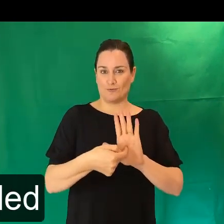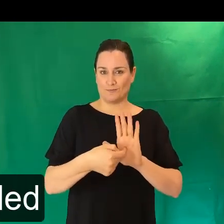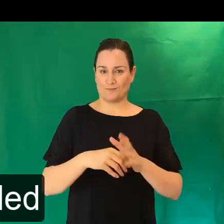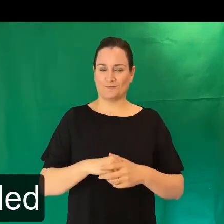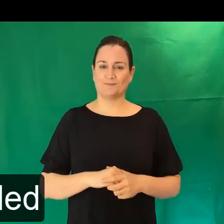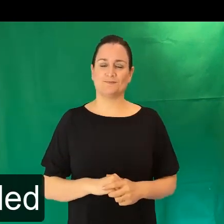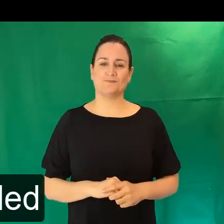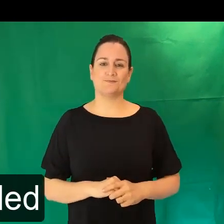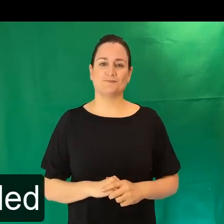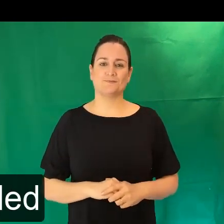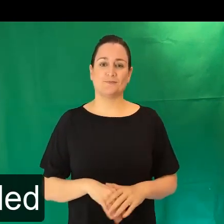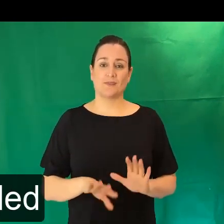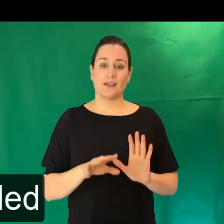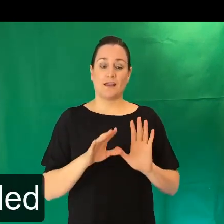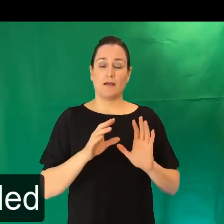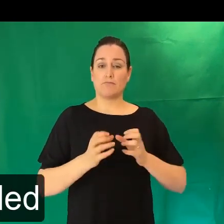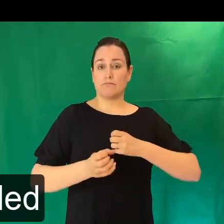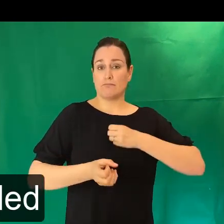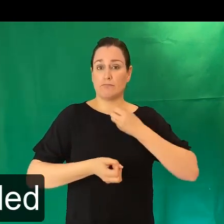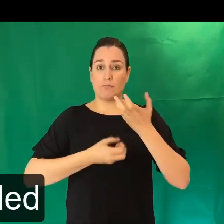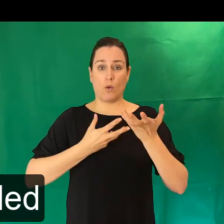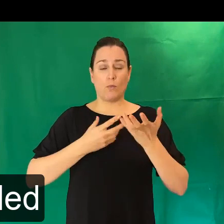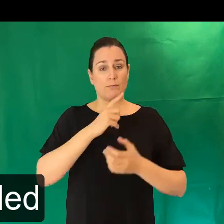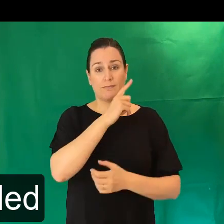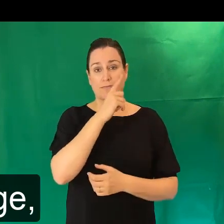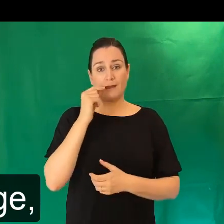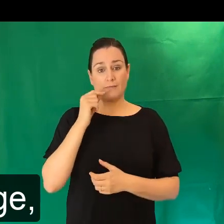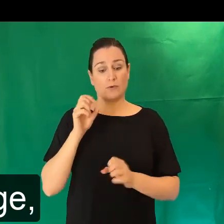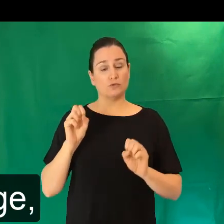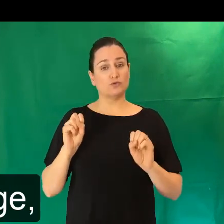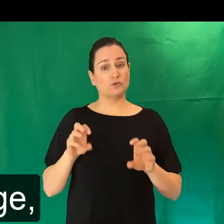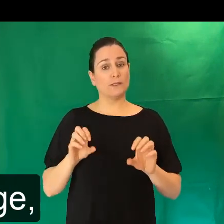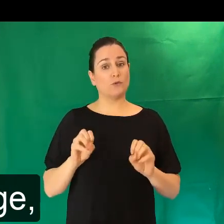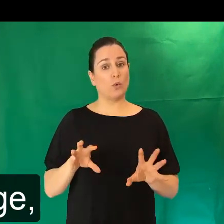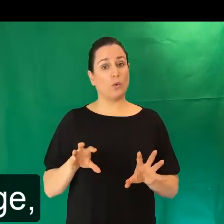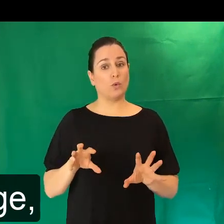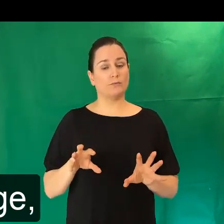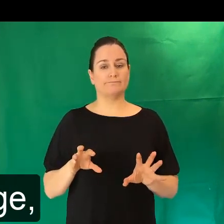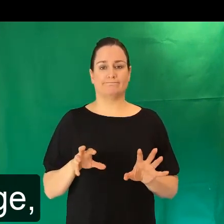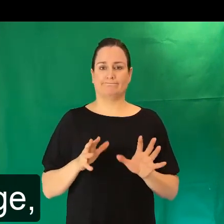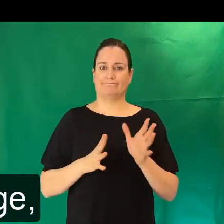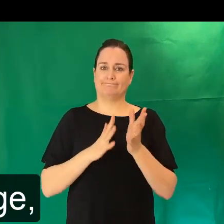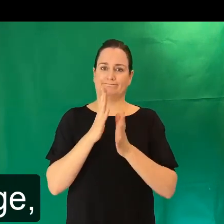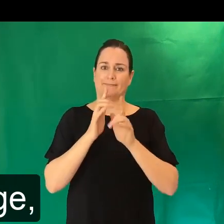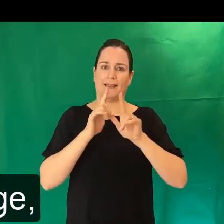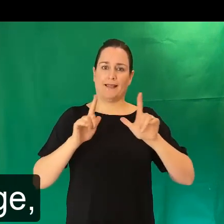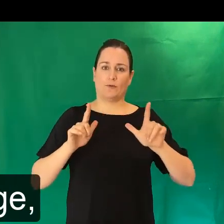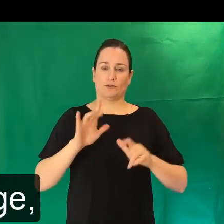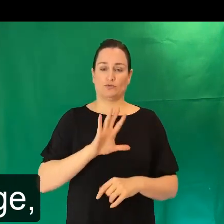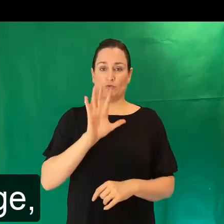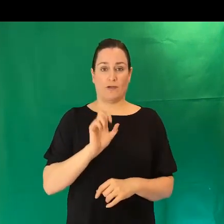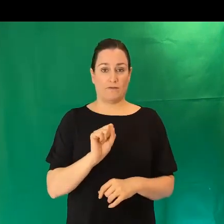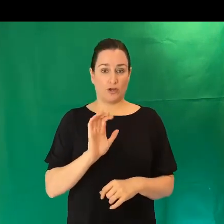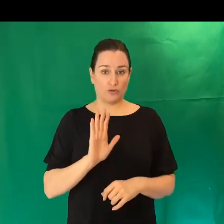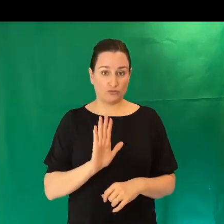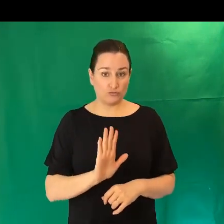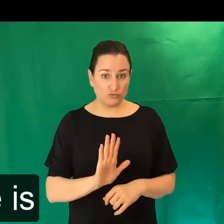now. I'm going to show you a poem called Soweto in South African Sign